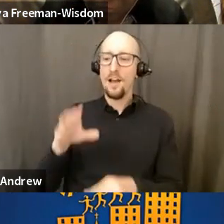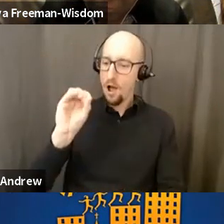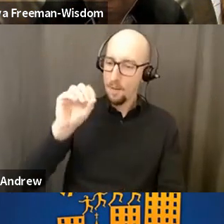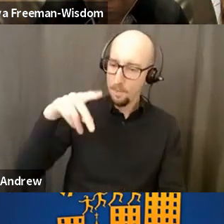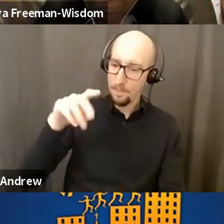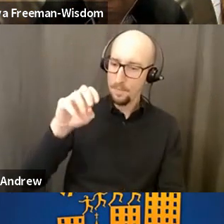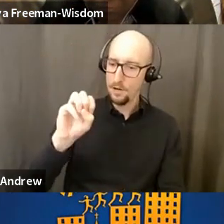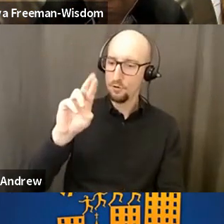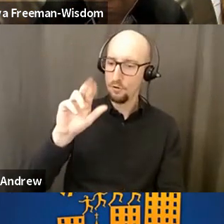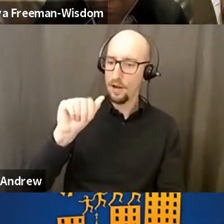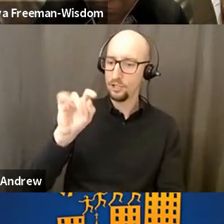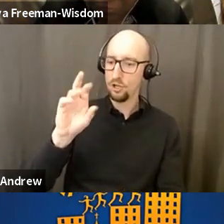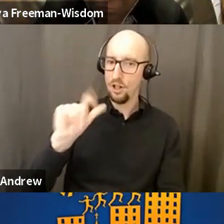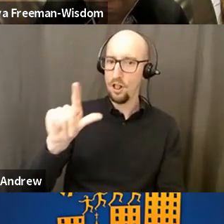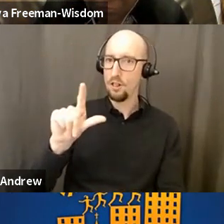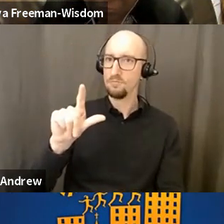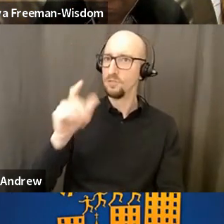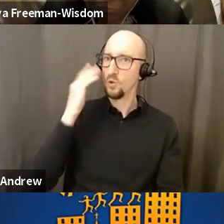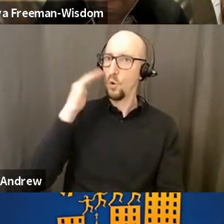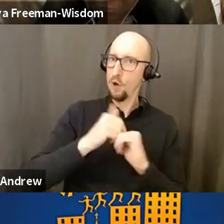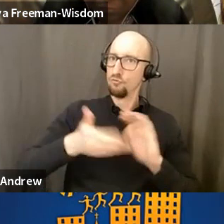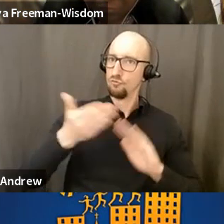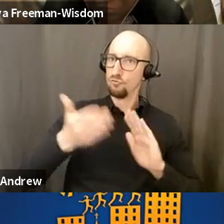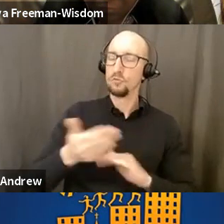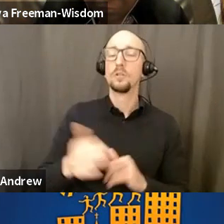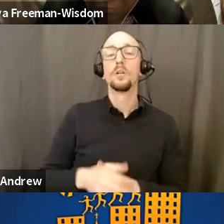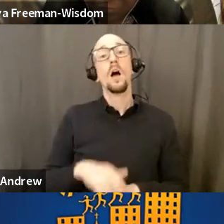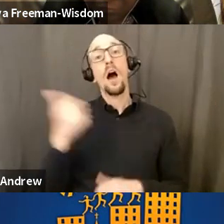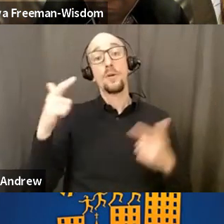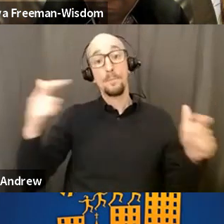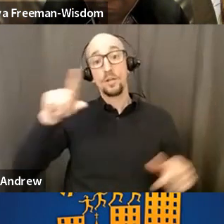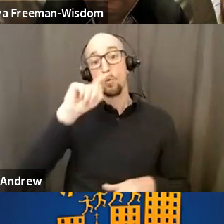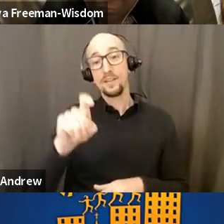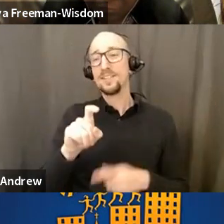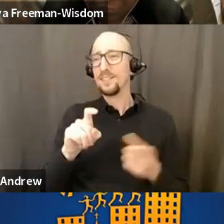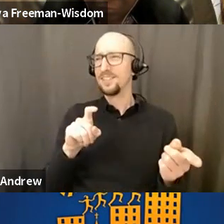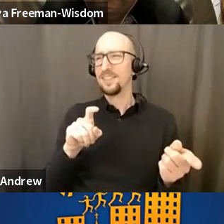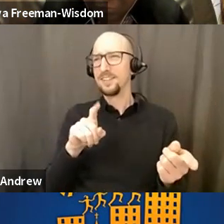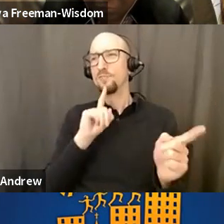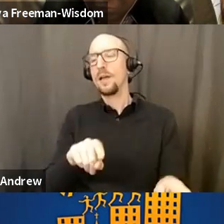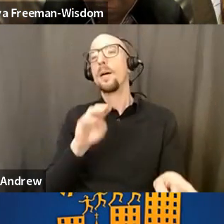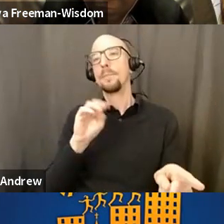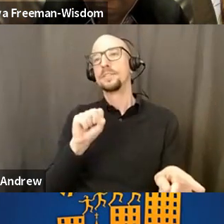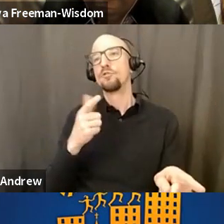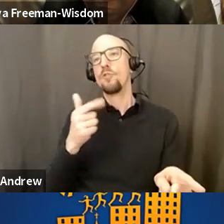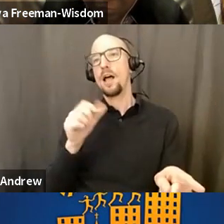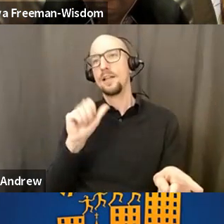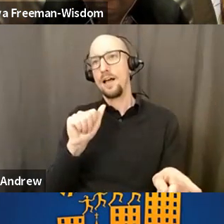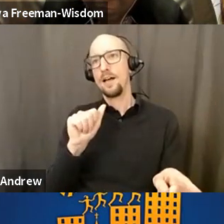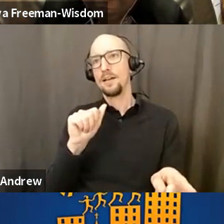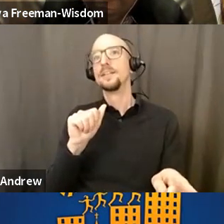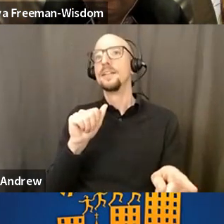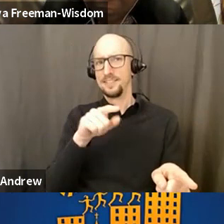The larger question that is that last comment that Ms. Grassa made with respect to